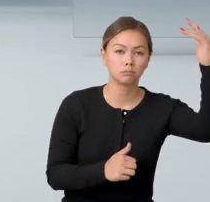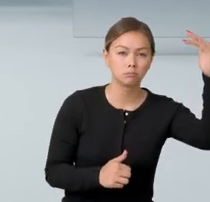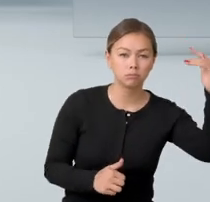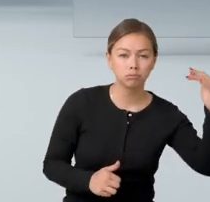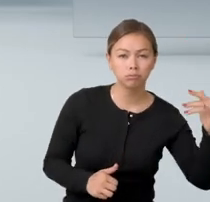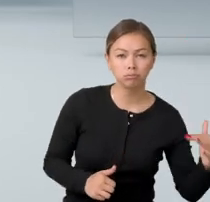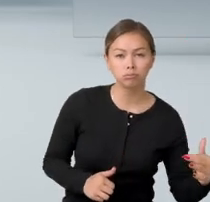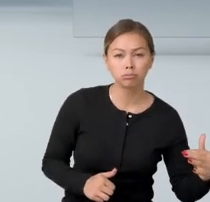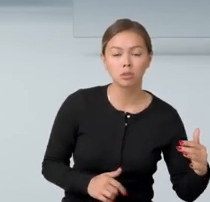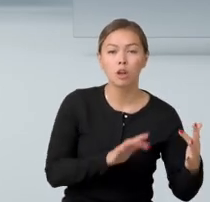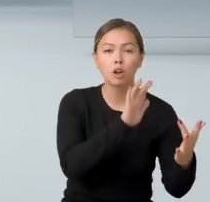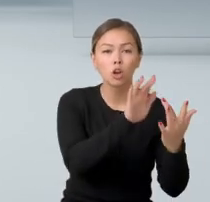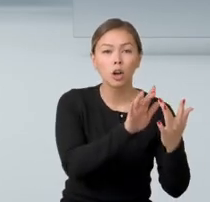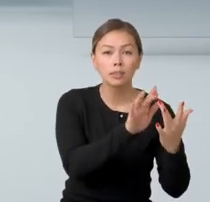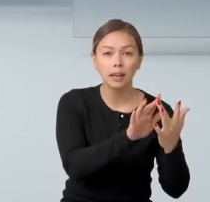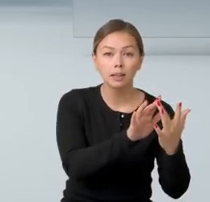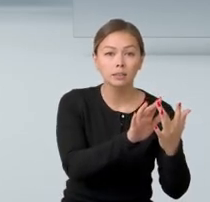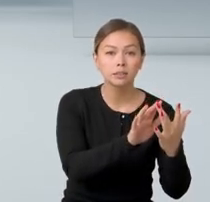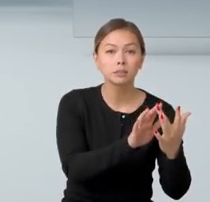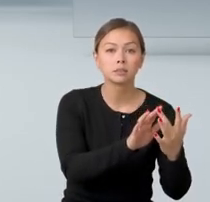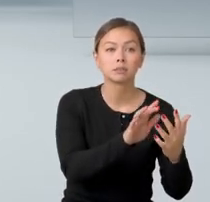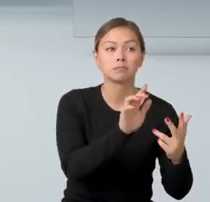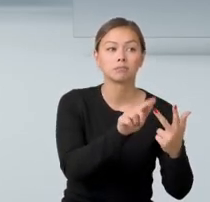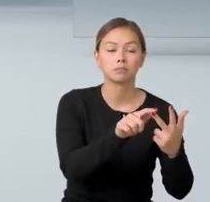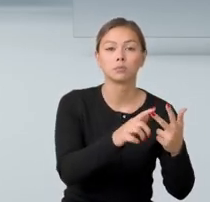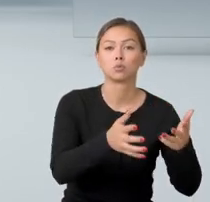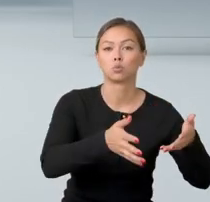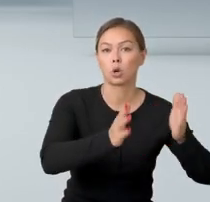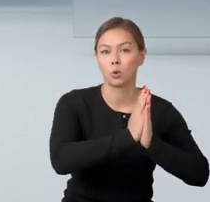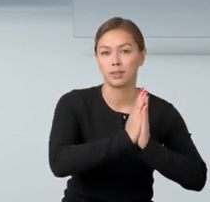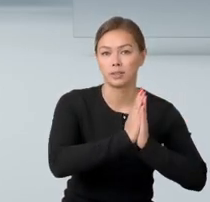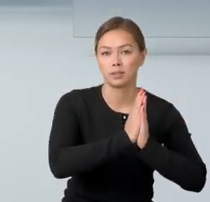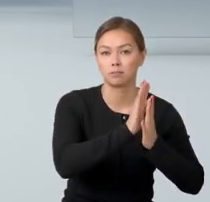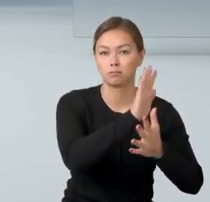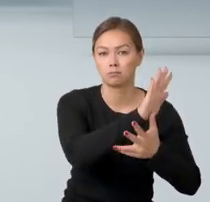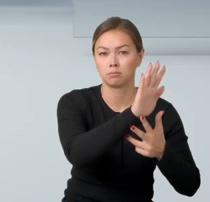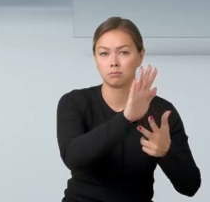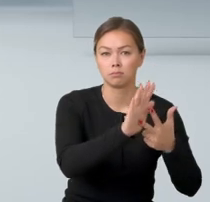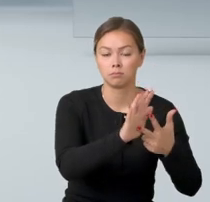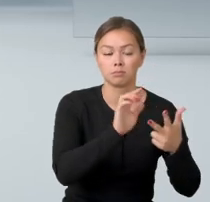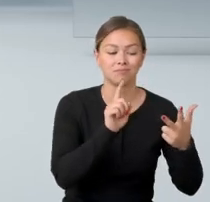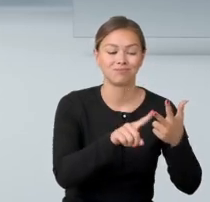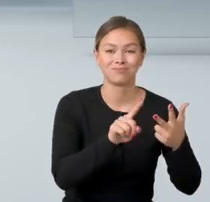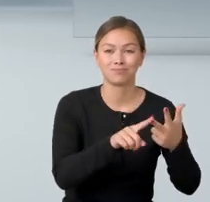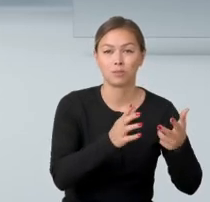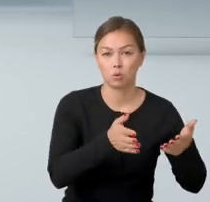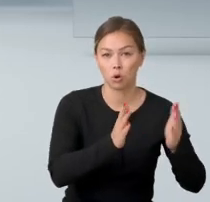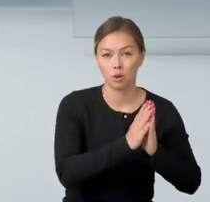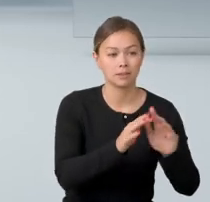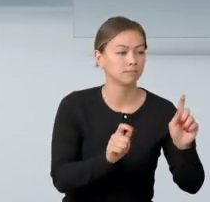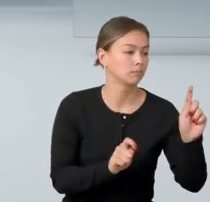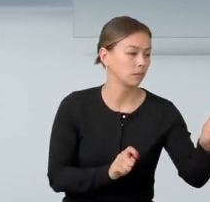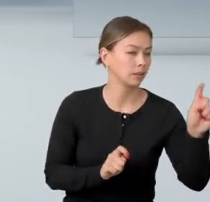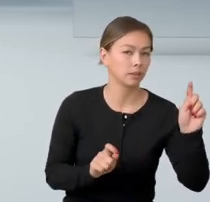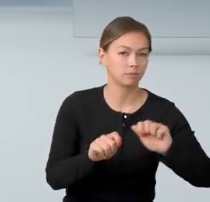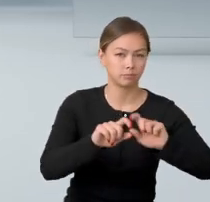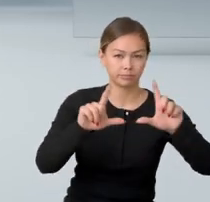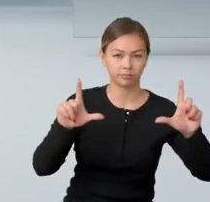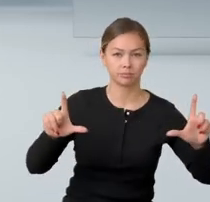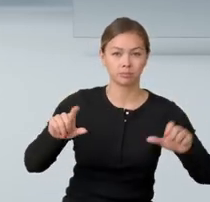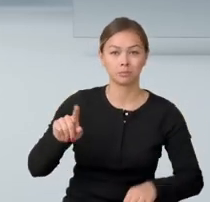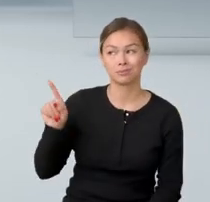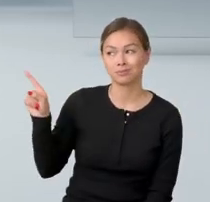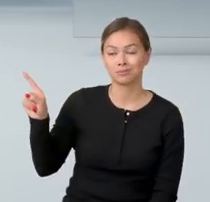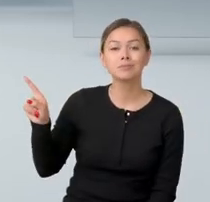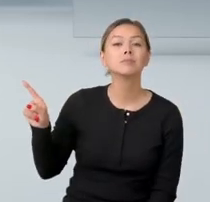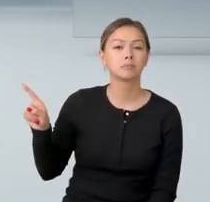accounts table I have the contacts table and I also have the request table let's click on the request table to see